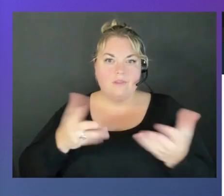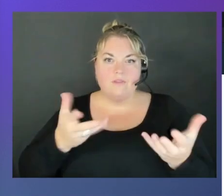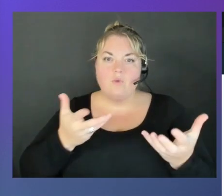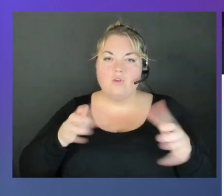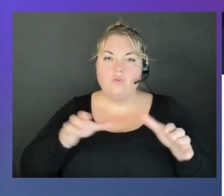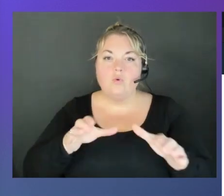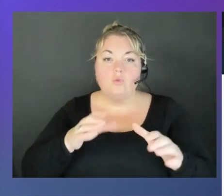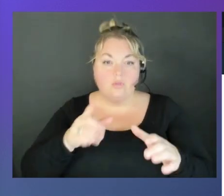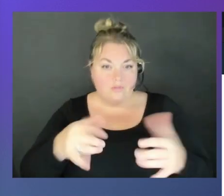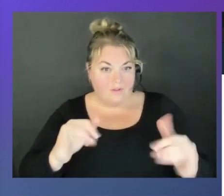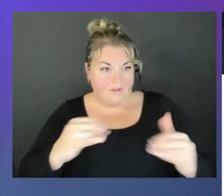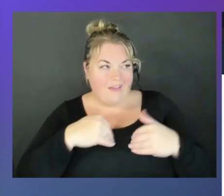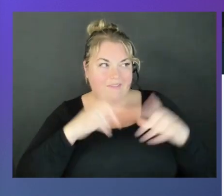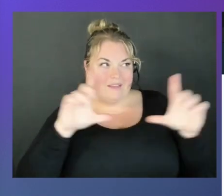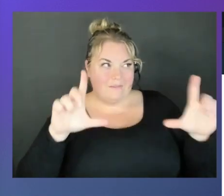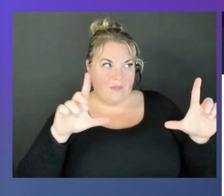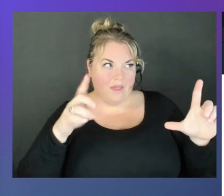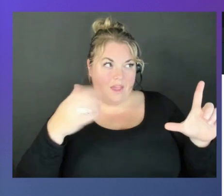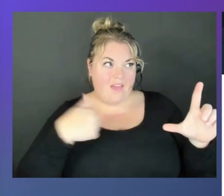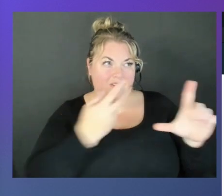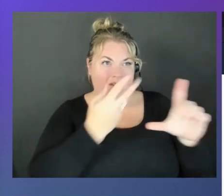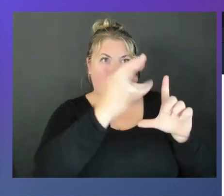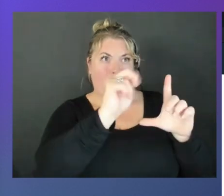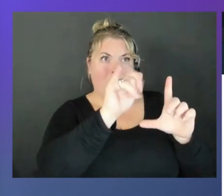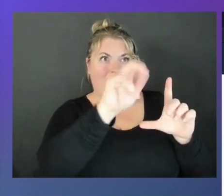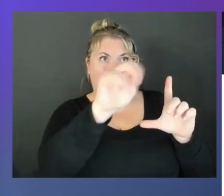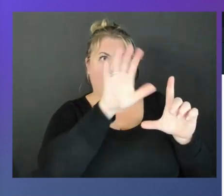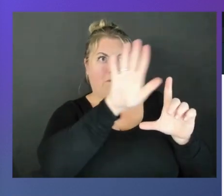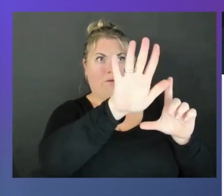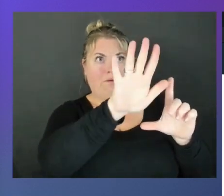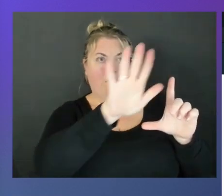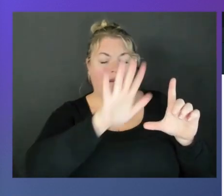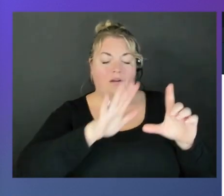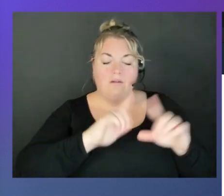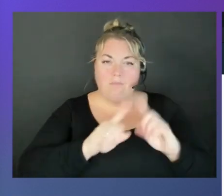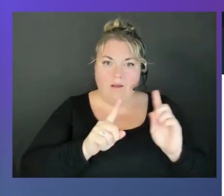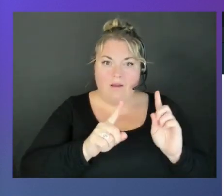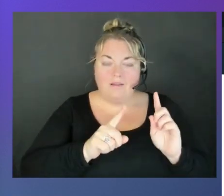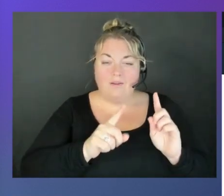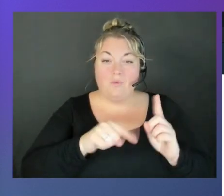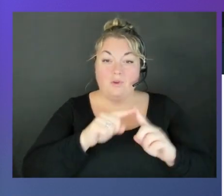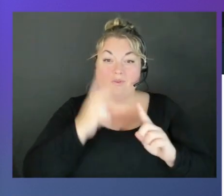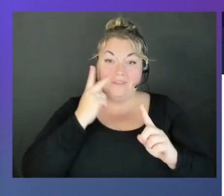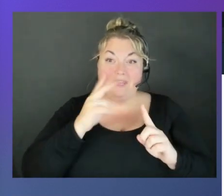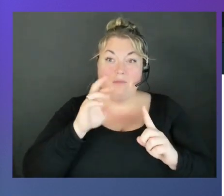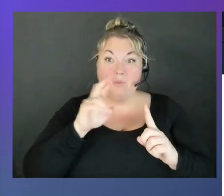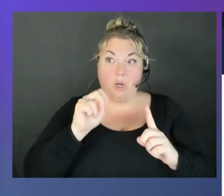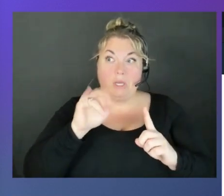in, but actually go look at things you might actually You're just looking for the burn in. As soon as you see burn in, that's the alarm.